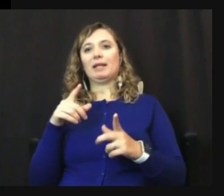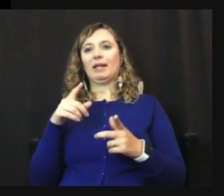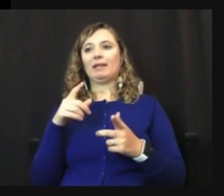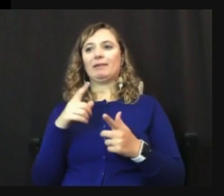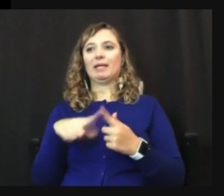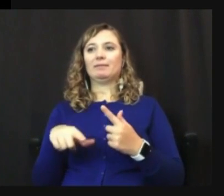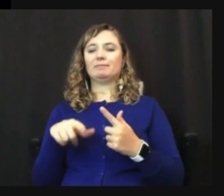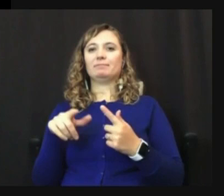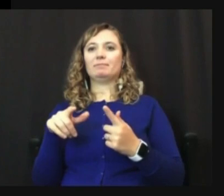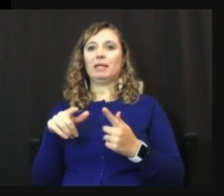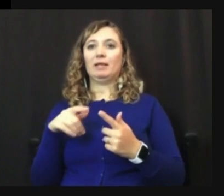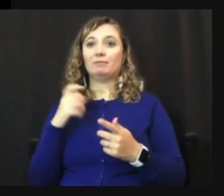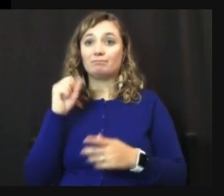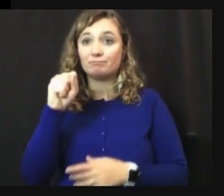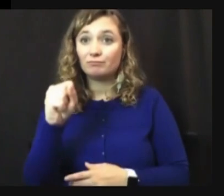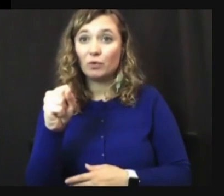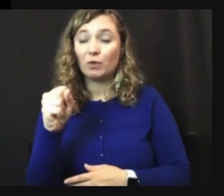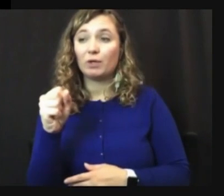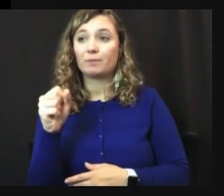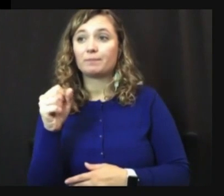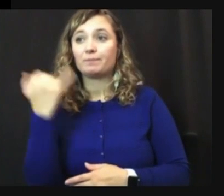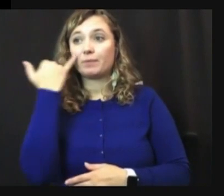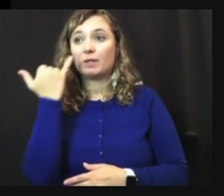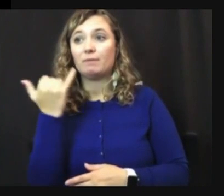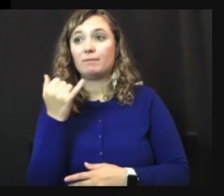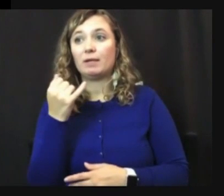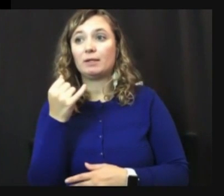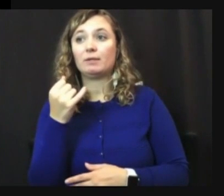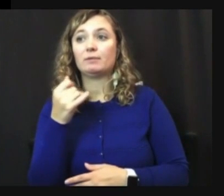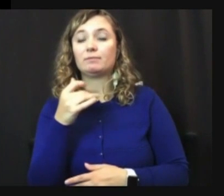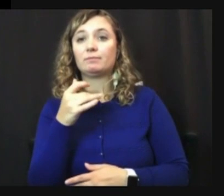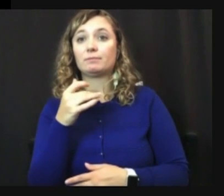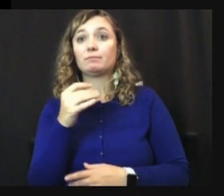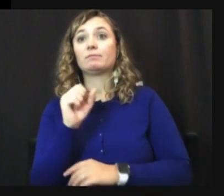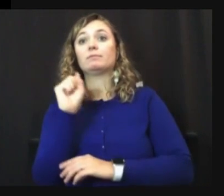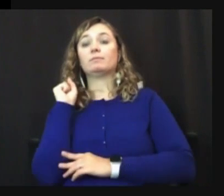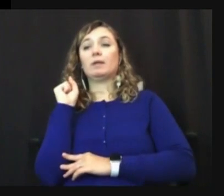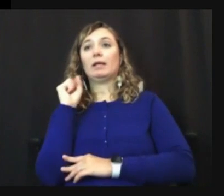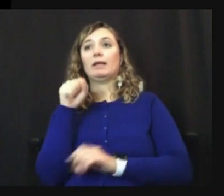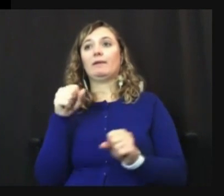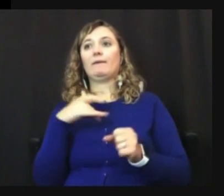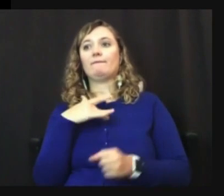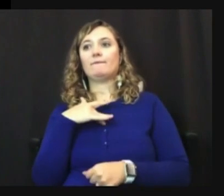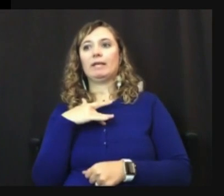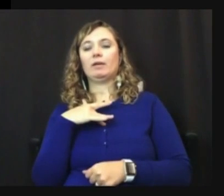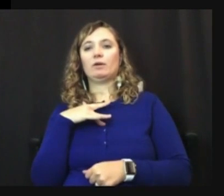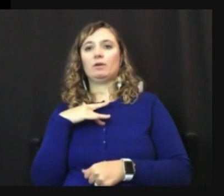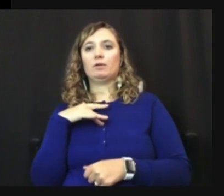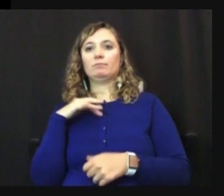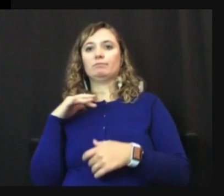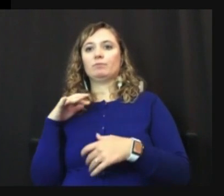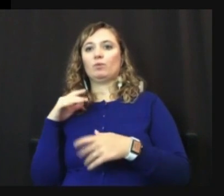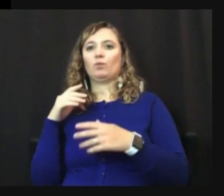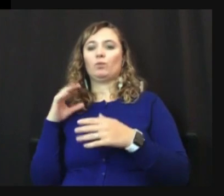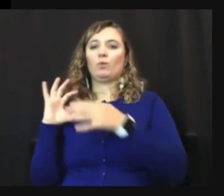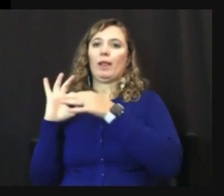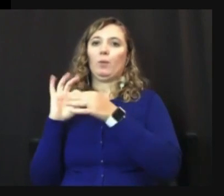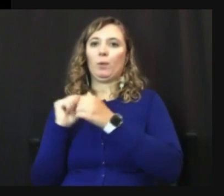other part of the day, I'm going to be leaning back in my chair so I can feel at least where my body is in this chair.